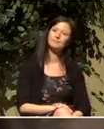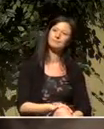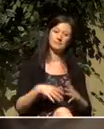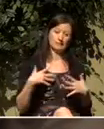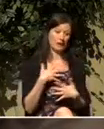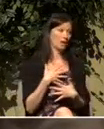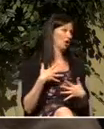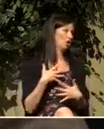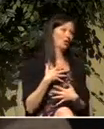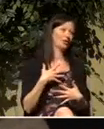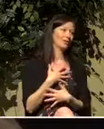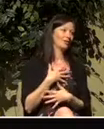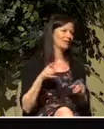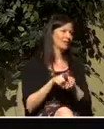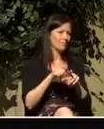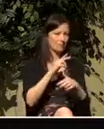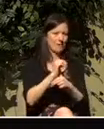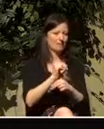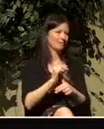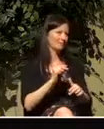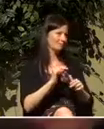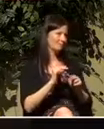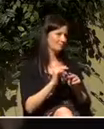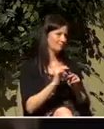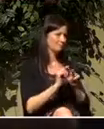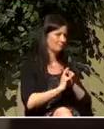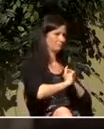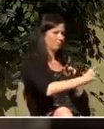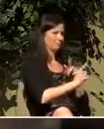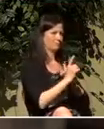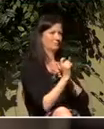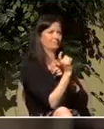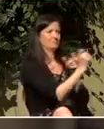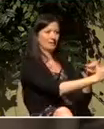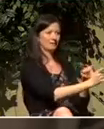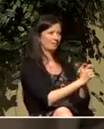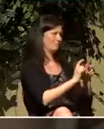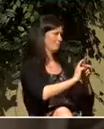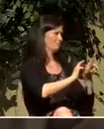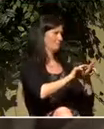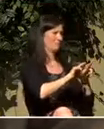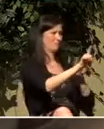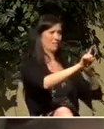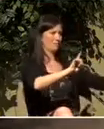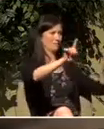Scared like jackrabbits, we ran in all kinds of directions.